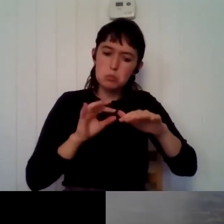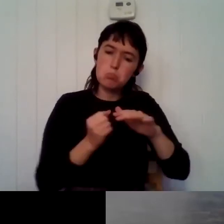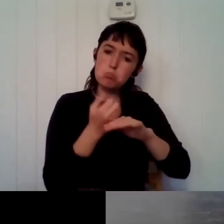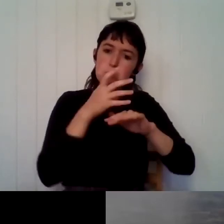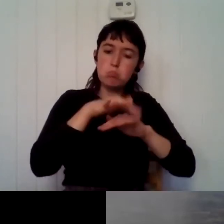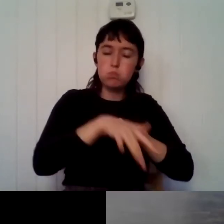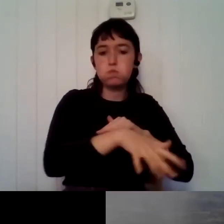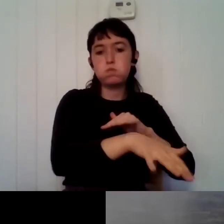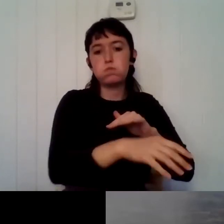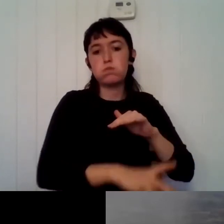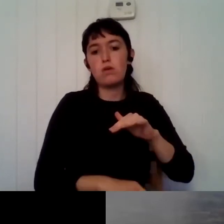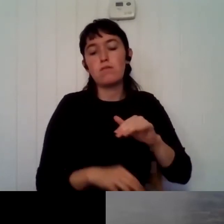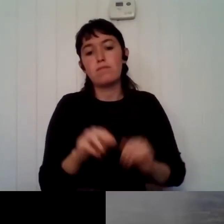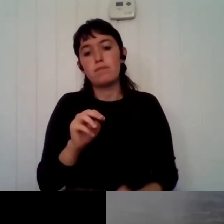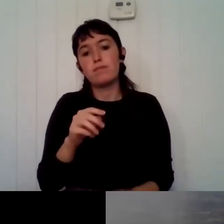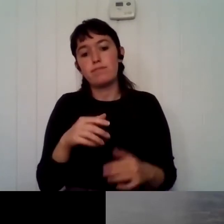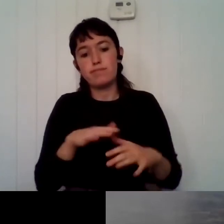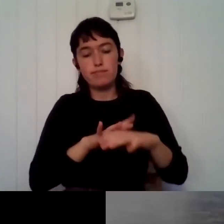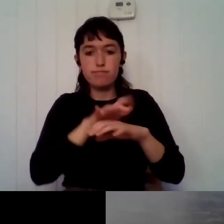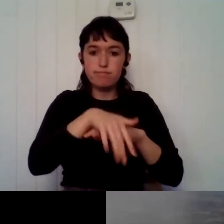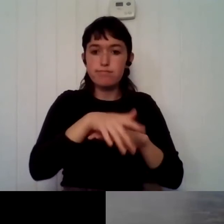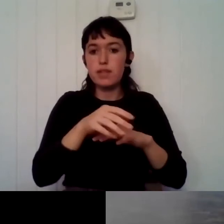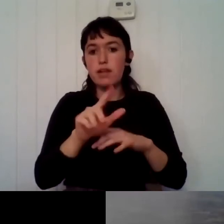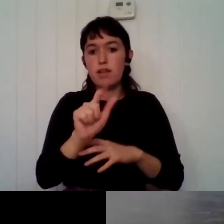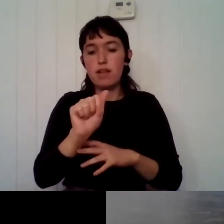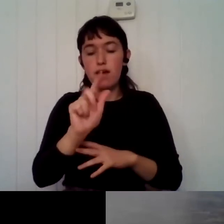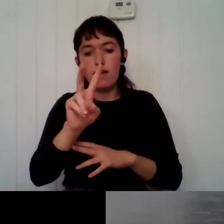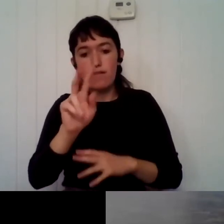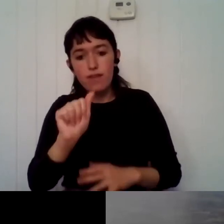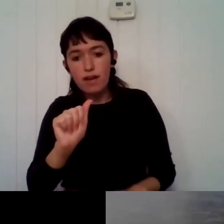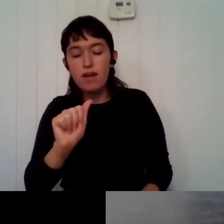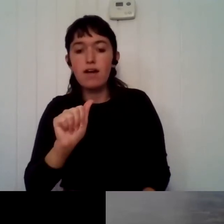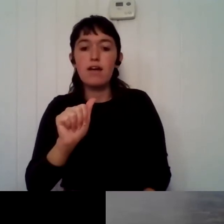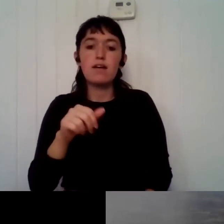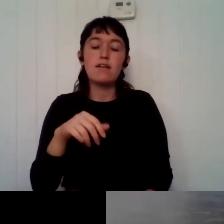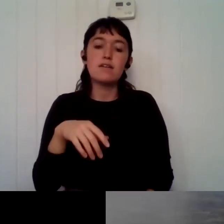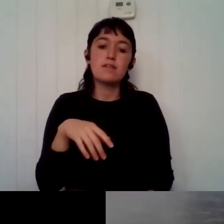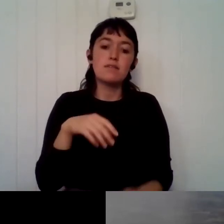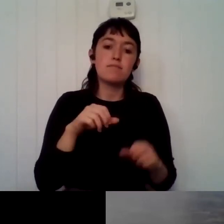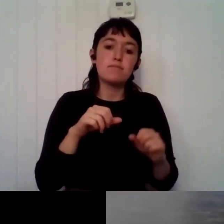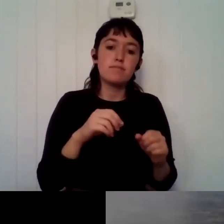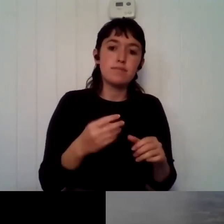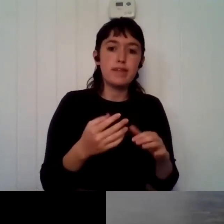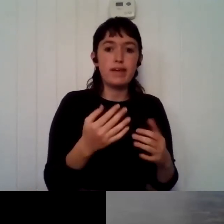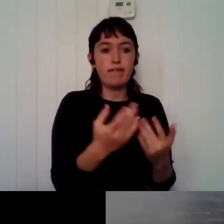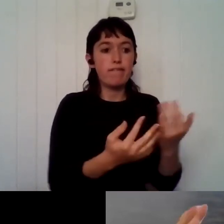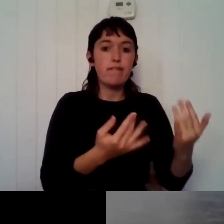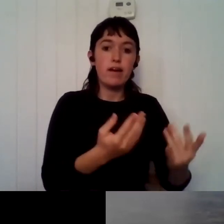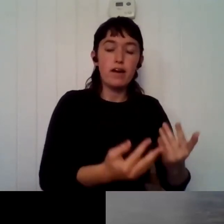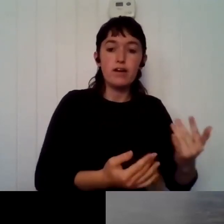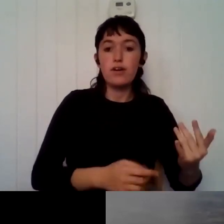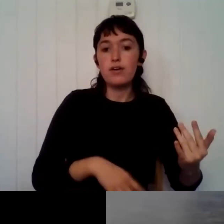the magma comes out as lava, sometimes as these nice fire fountains, we call them. So this spatter of lava that